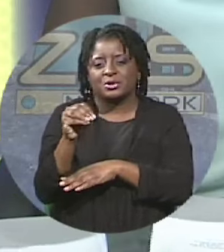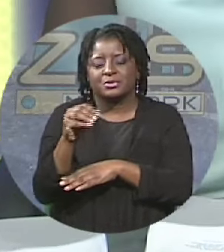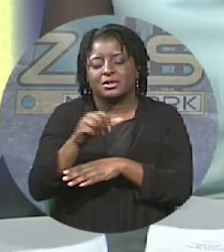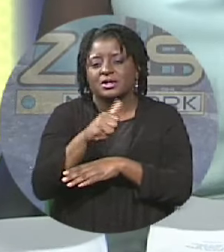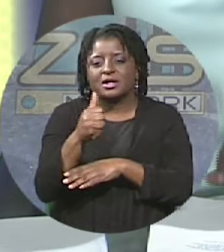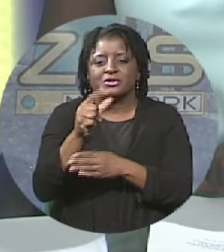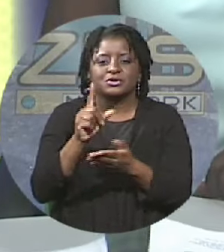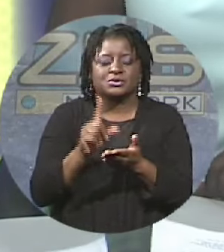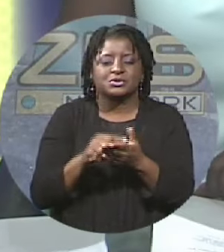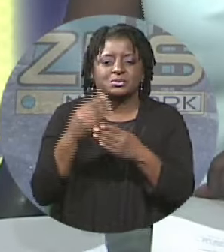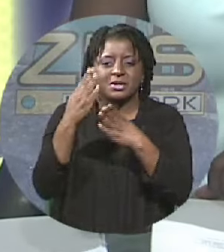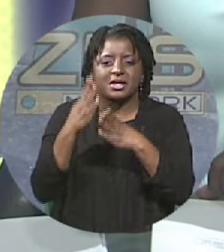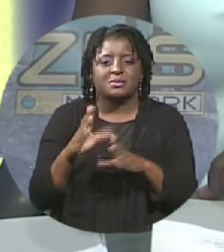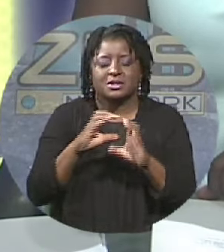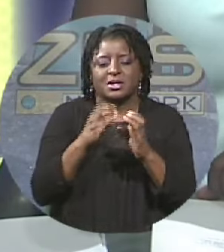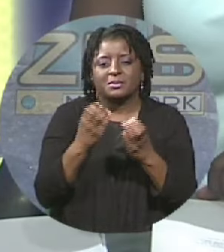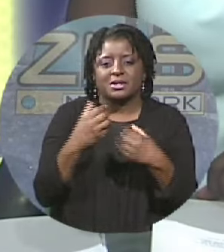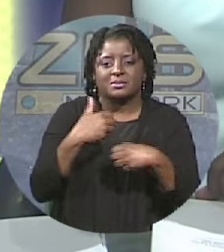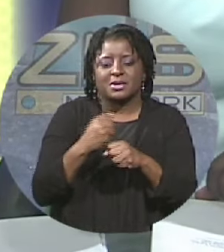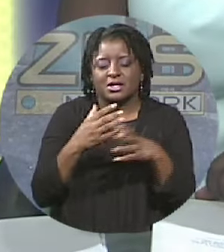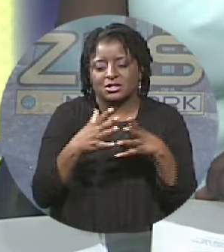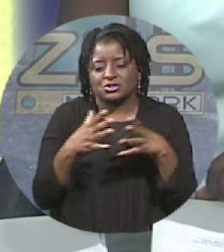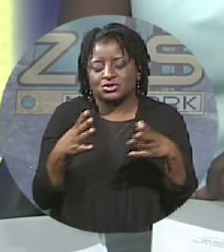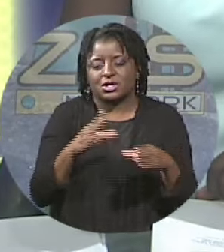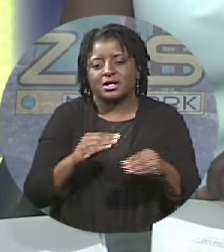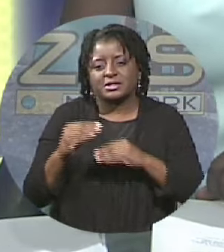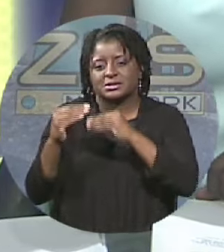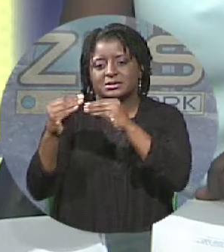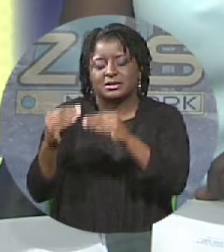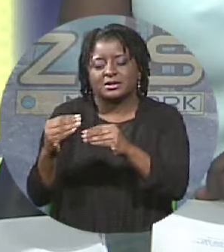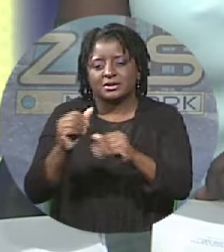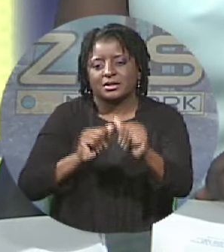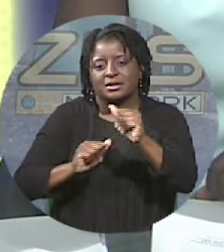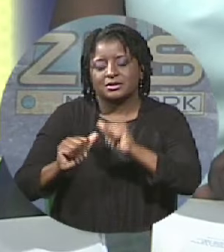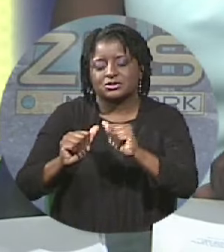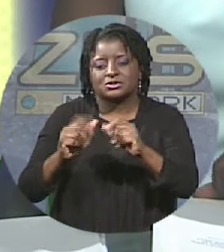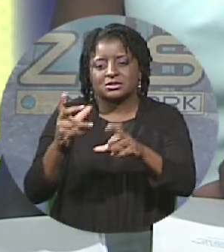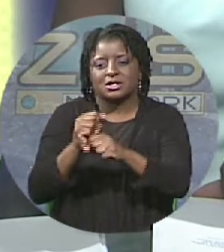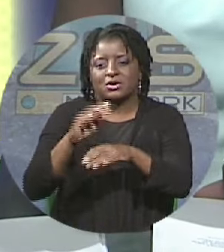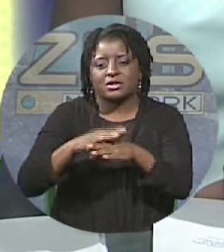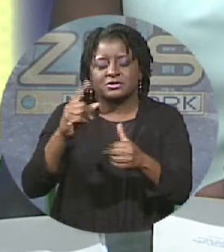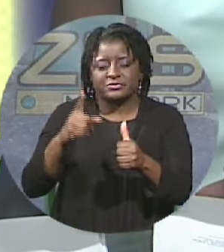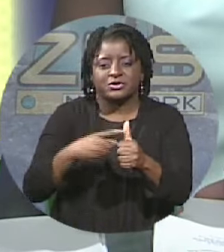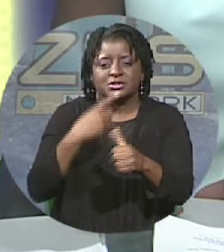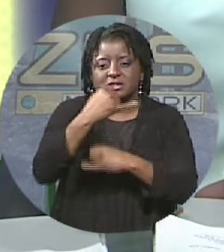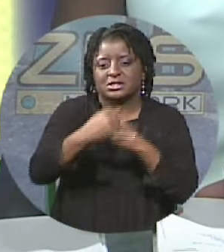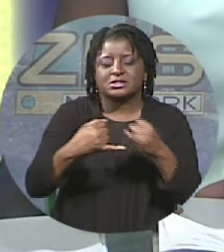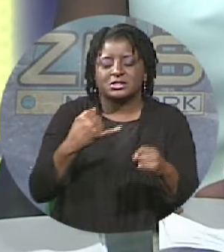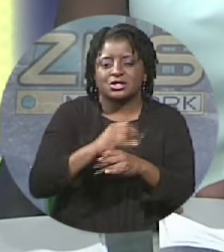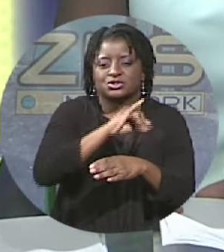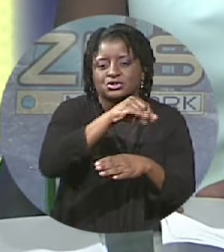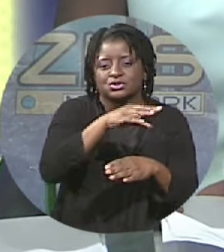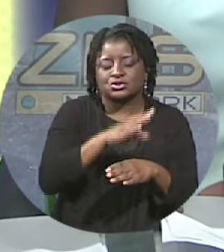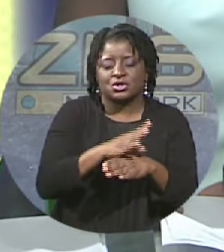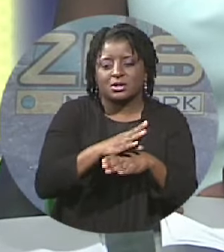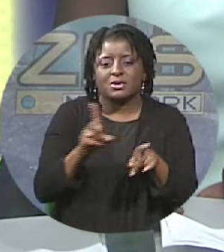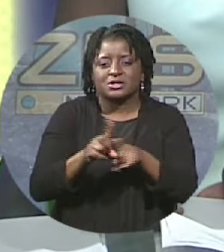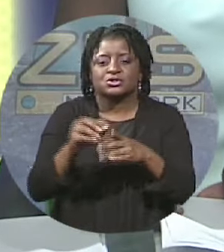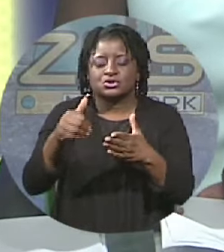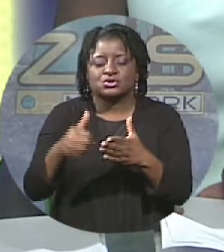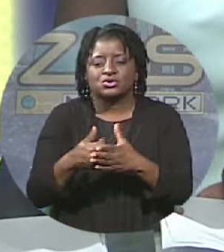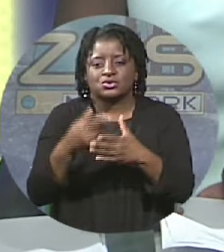In other news tonight, a Bahamian company making a giant step and taking on its first international job. It comes as the new premier of the Turks